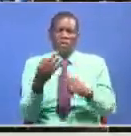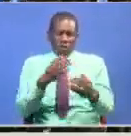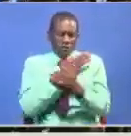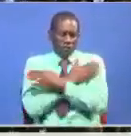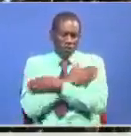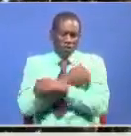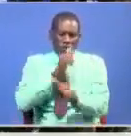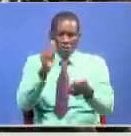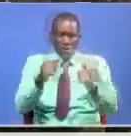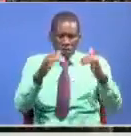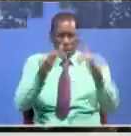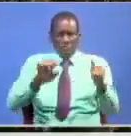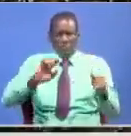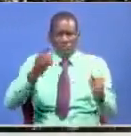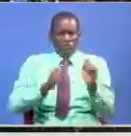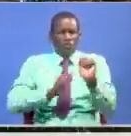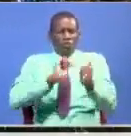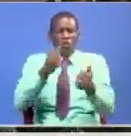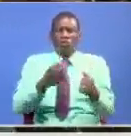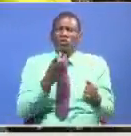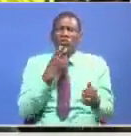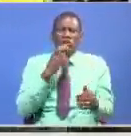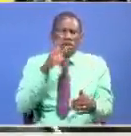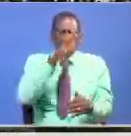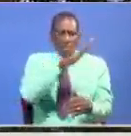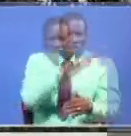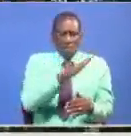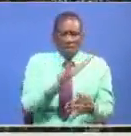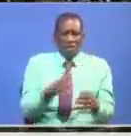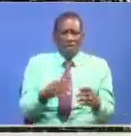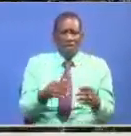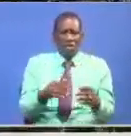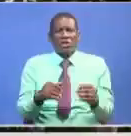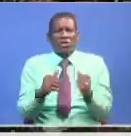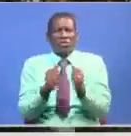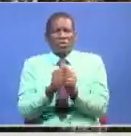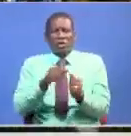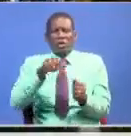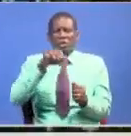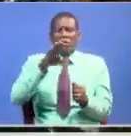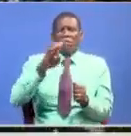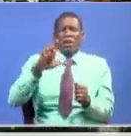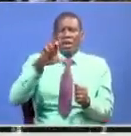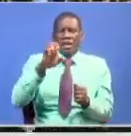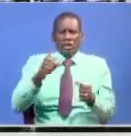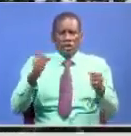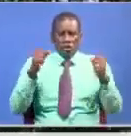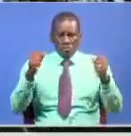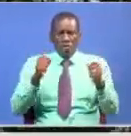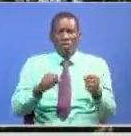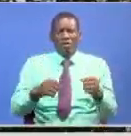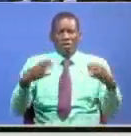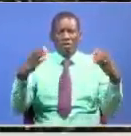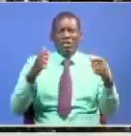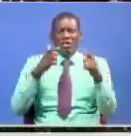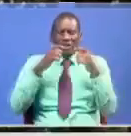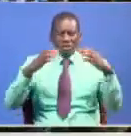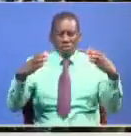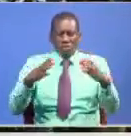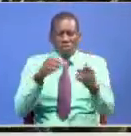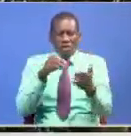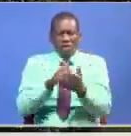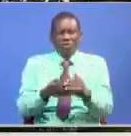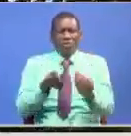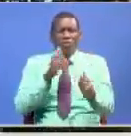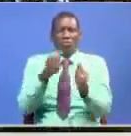camp. The first game will be on Tuesday evening, away to home side Mbale Heroes. The team will then face off with Uganda Cup champions